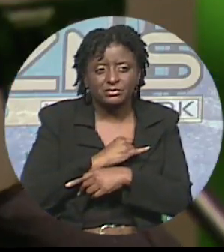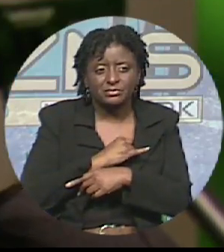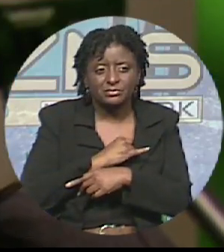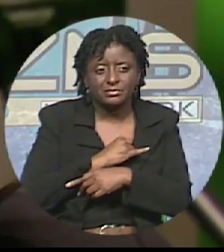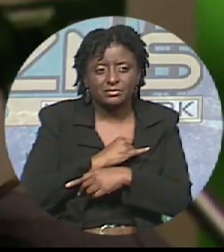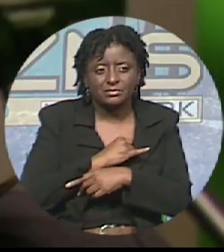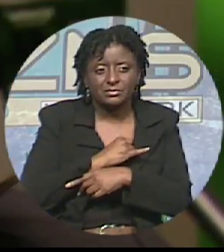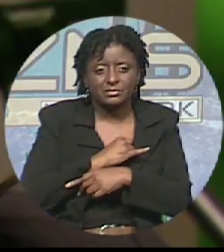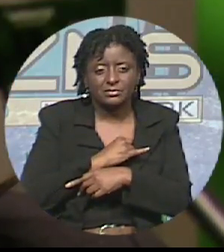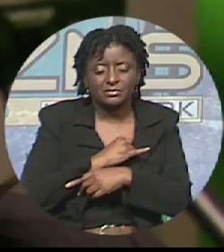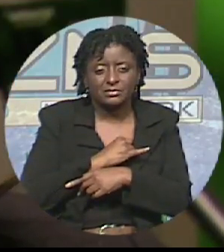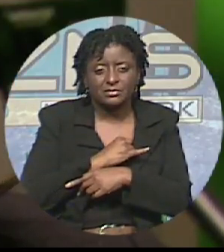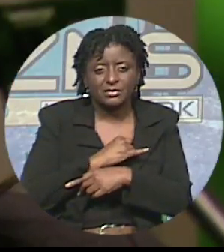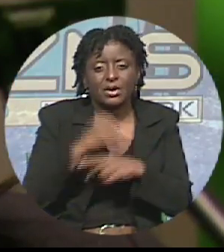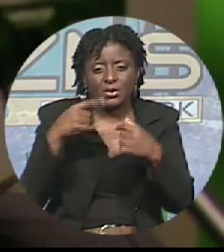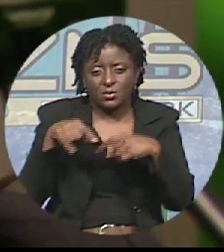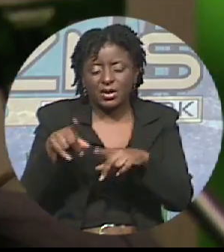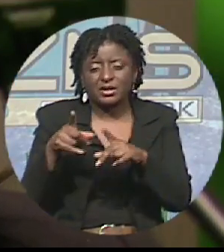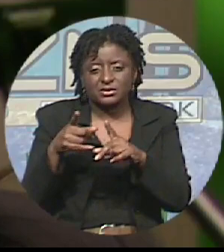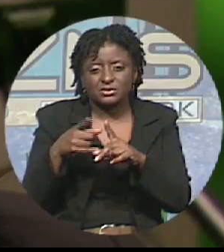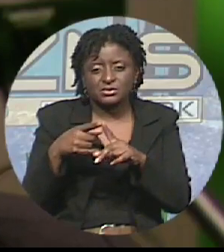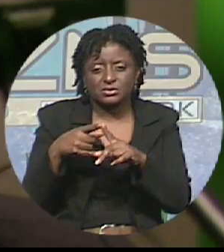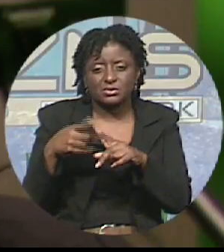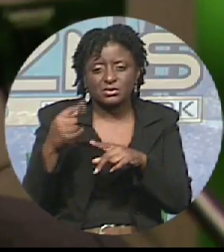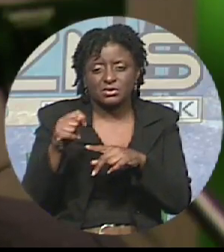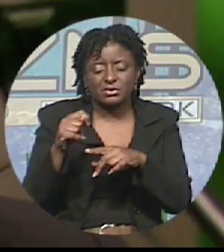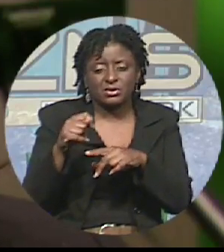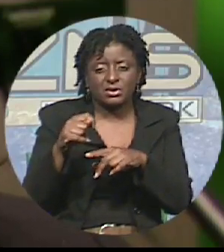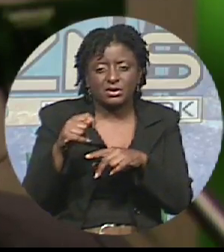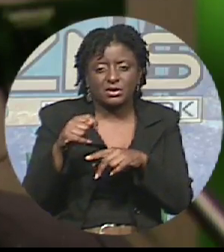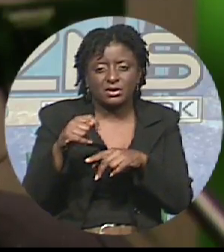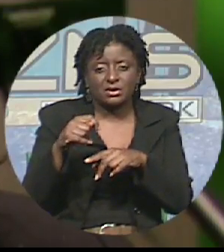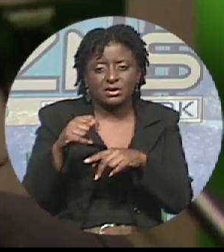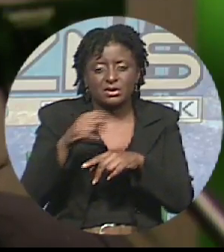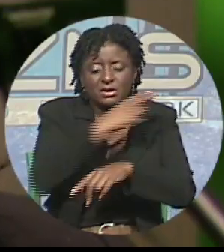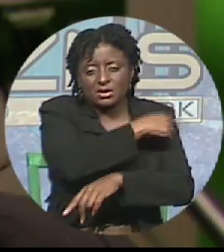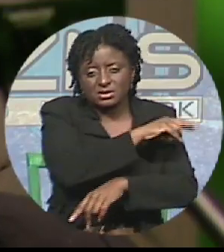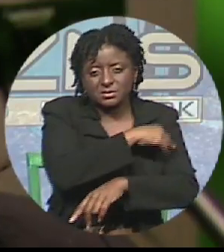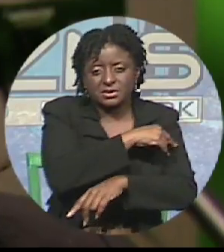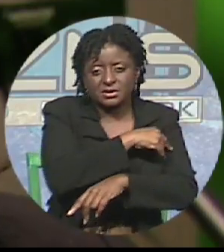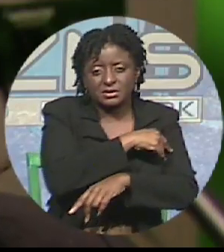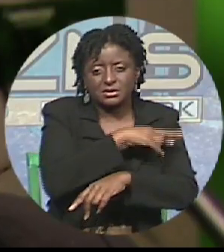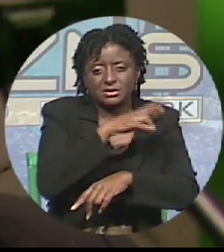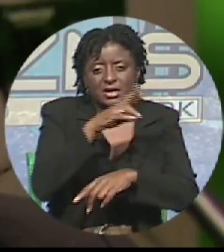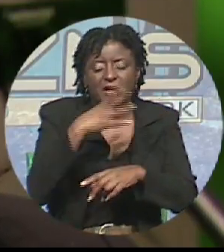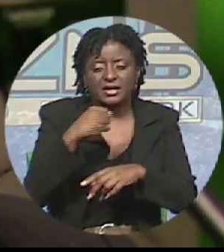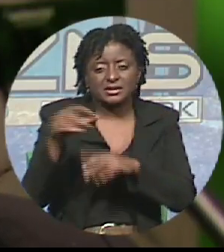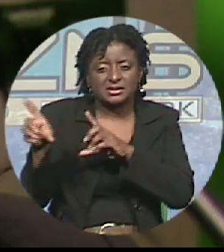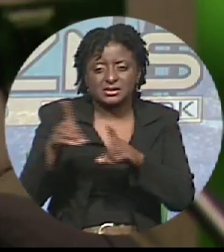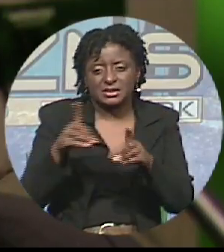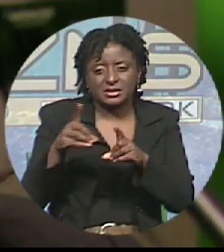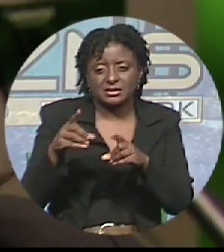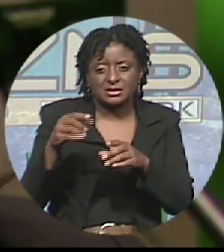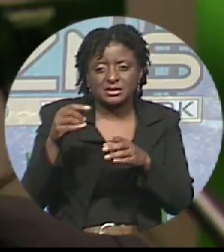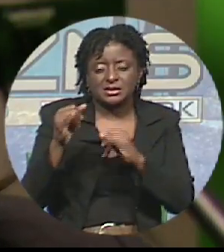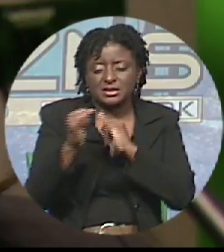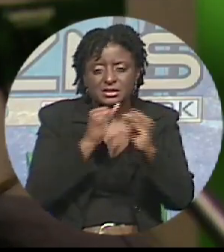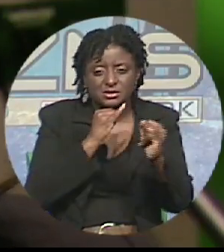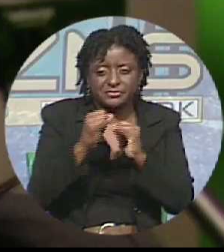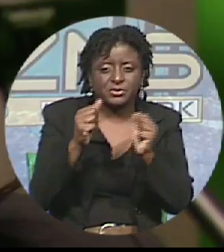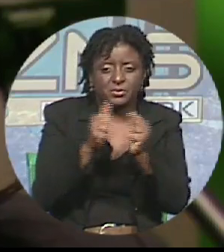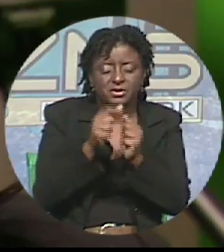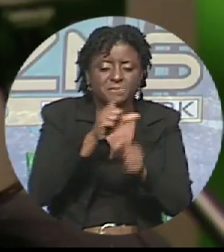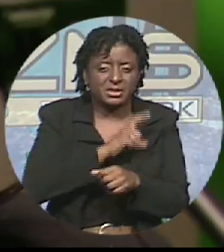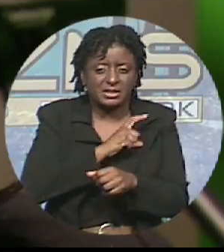went to Iran and had to do the interviews with the police and the identification